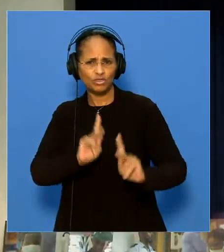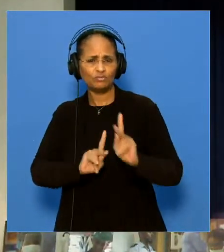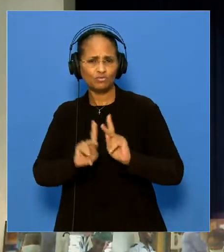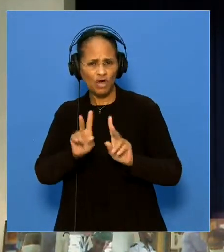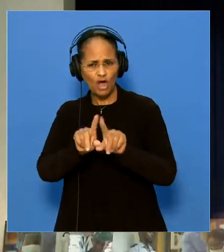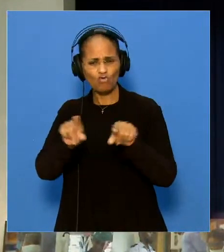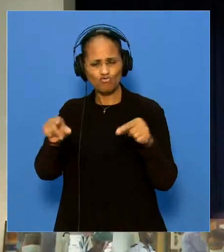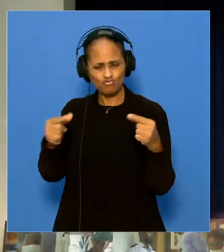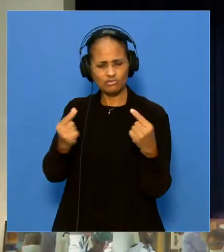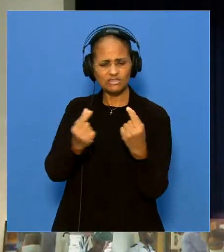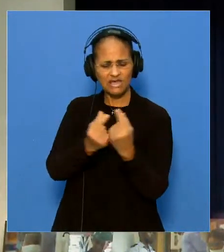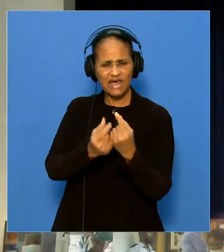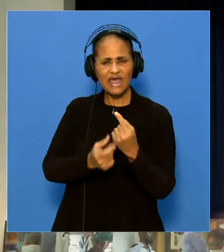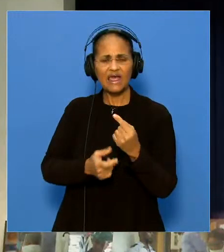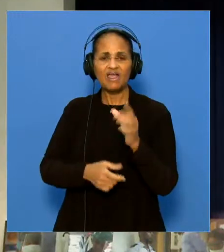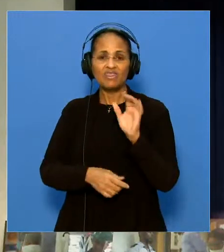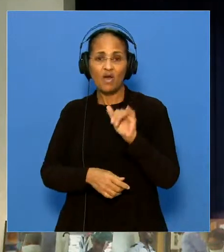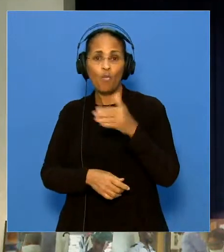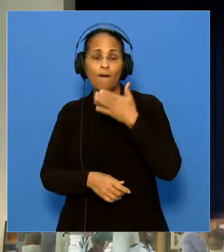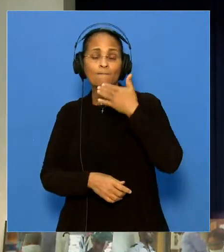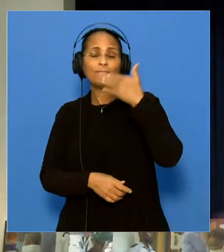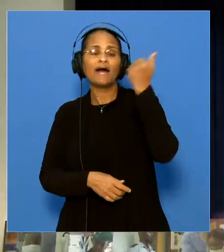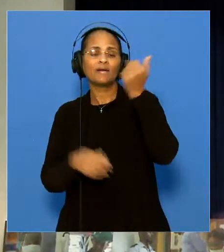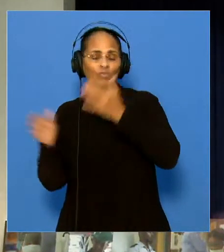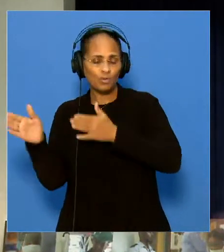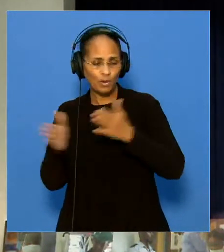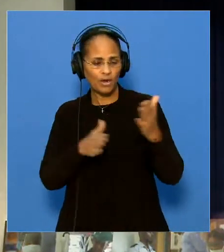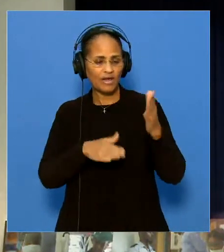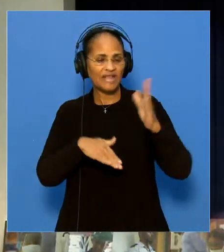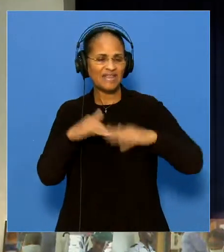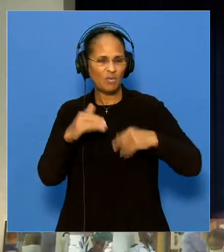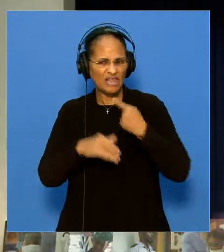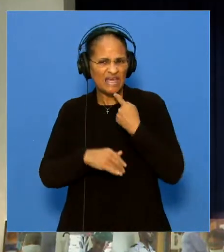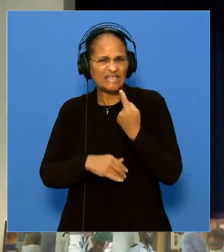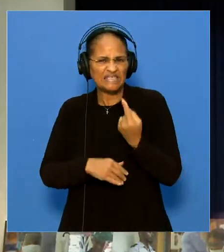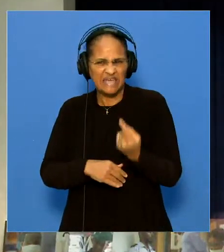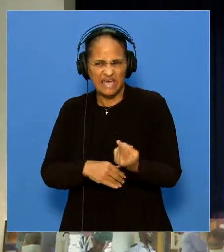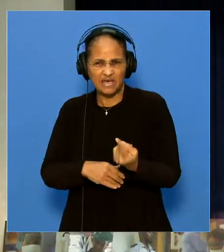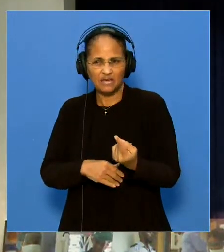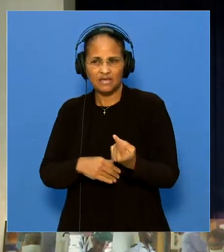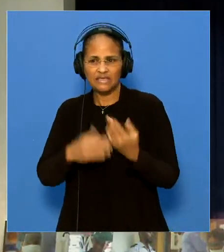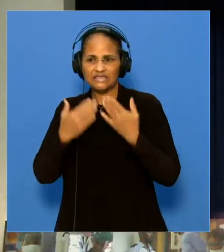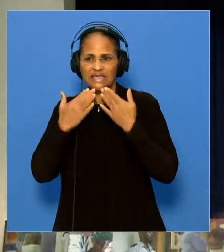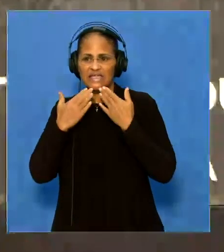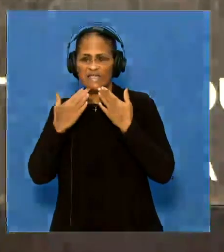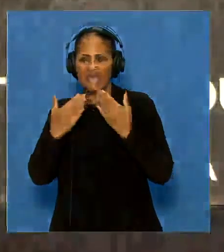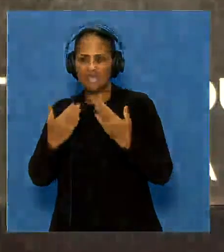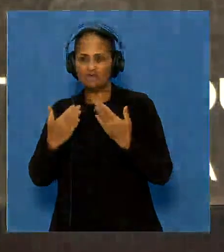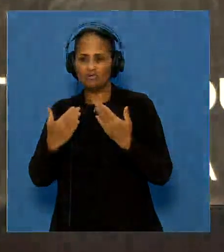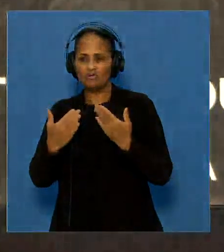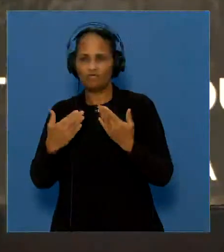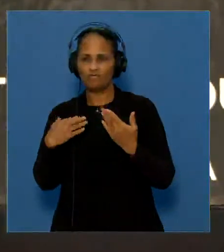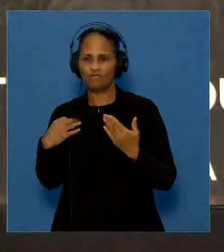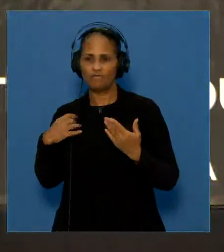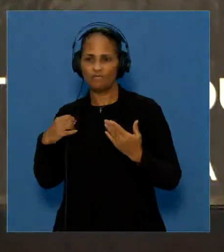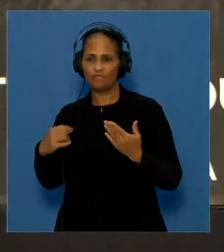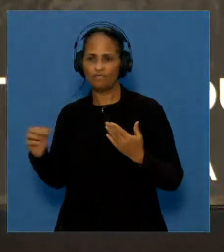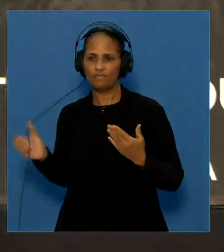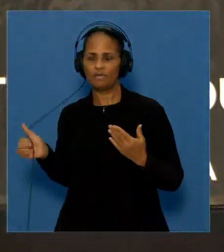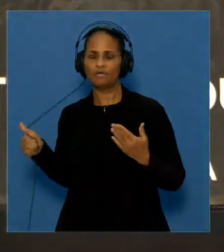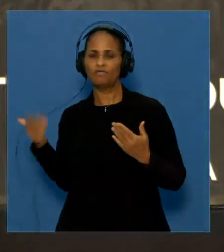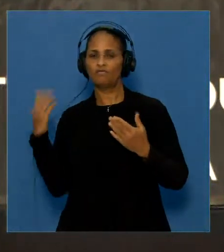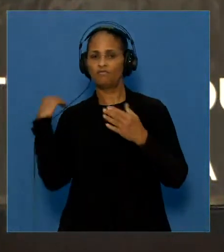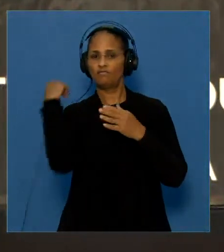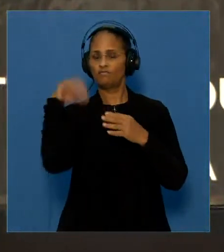indeed better prepared than they say we are? Thank you for the question. And from wearing my hat